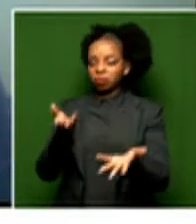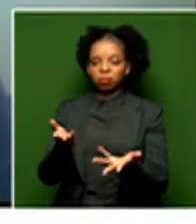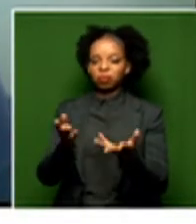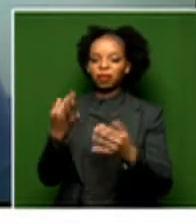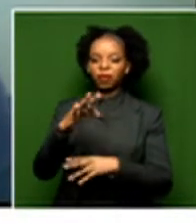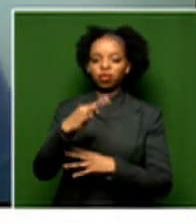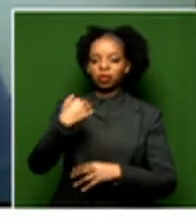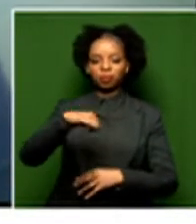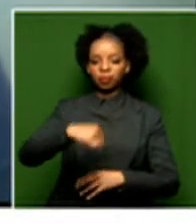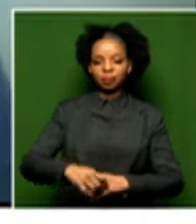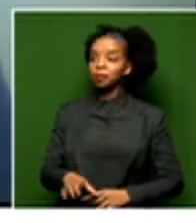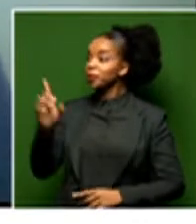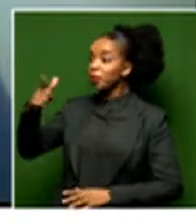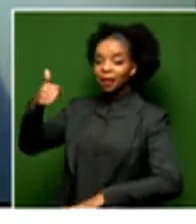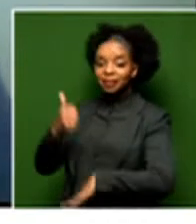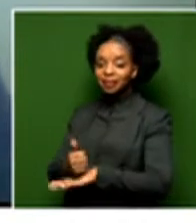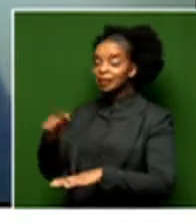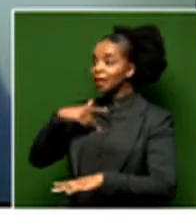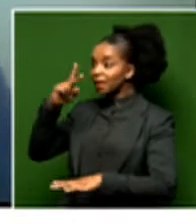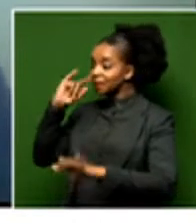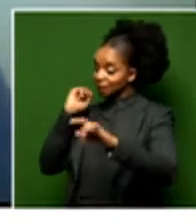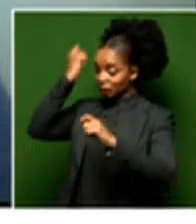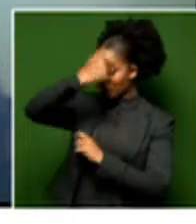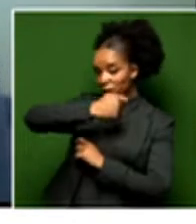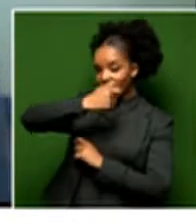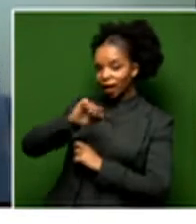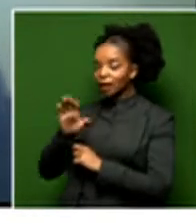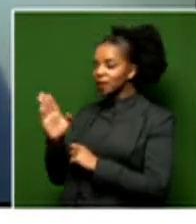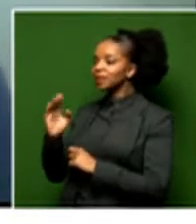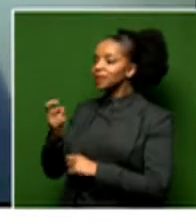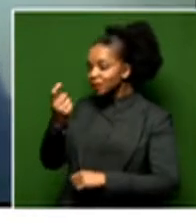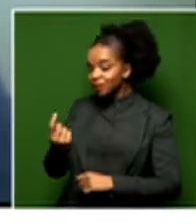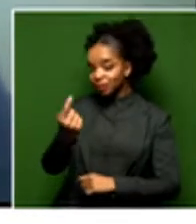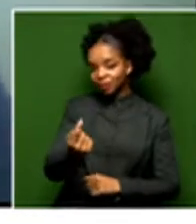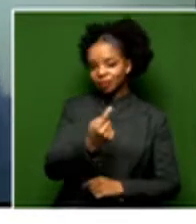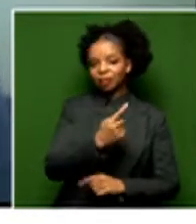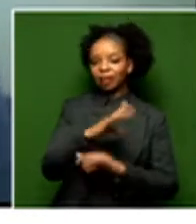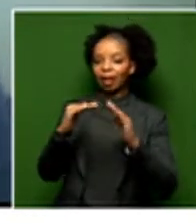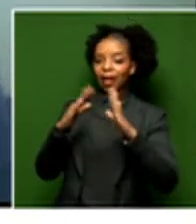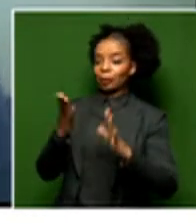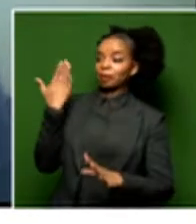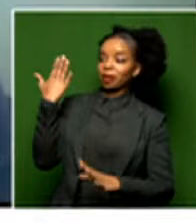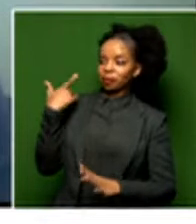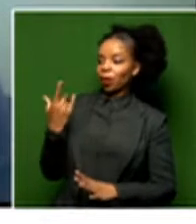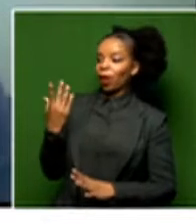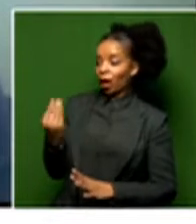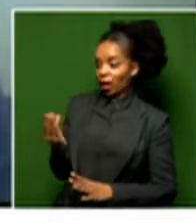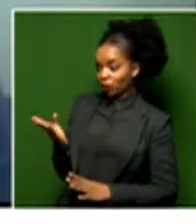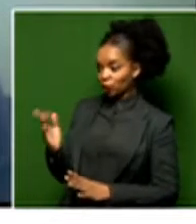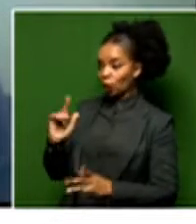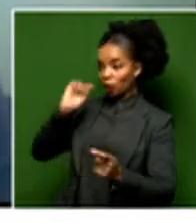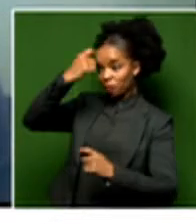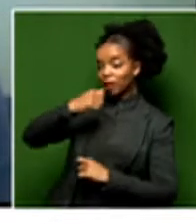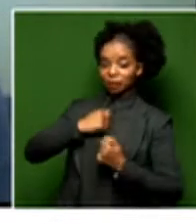you, which you're seated on. I mean, almost every household used to have that blanket. I mean, my family had that blanket,